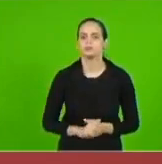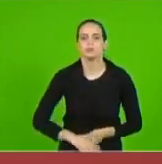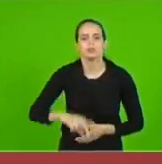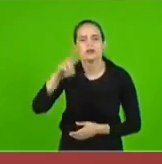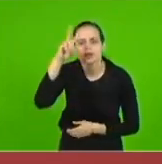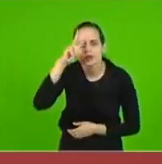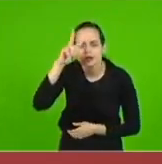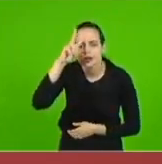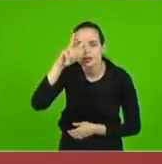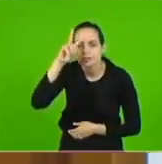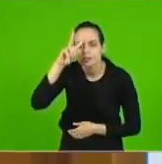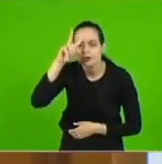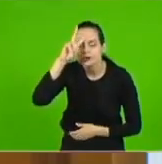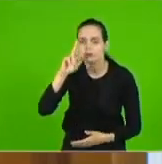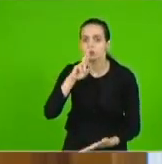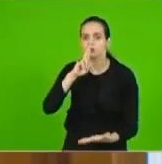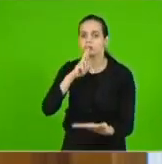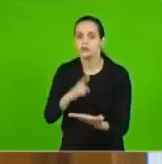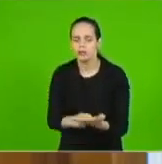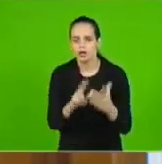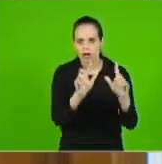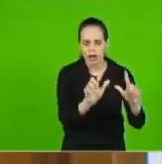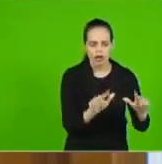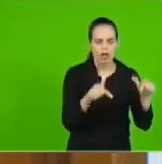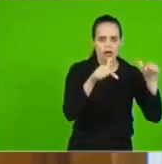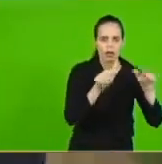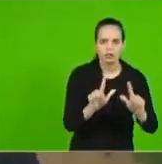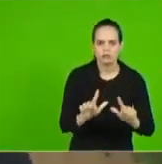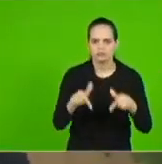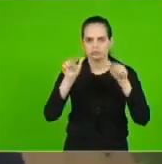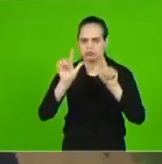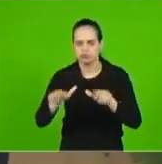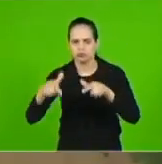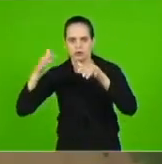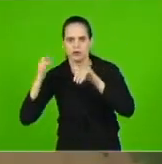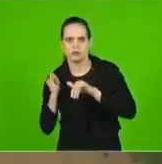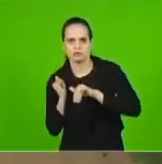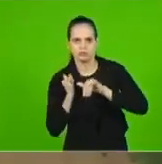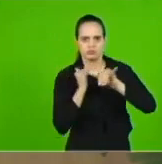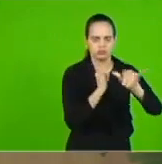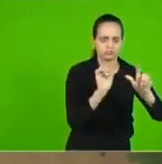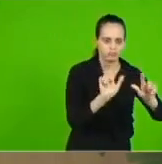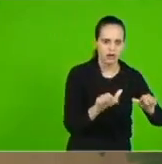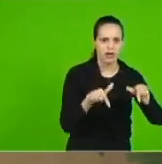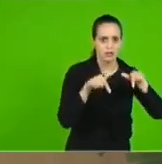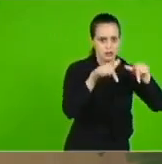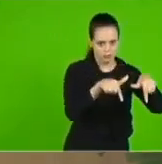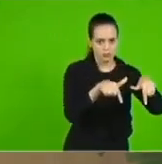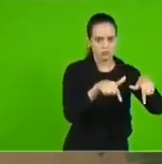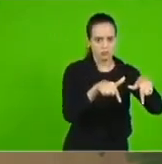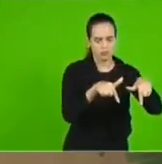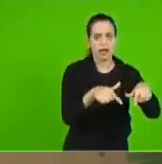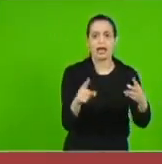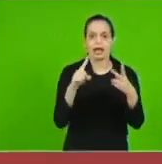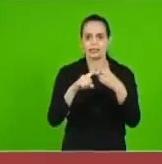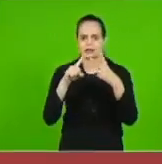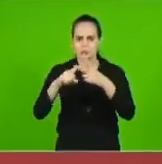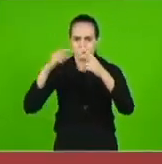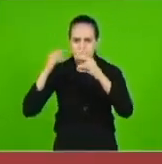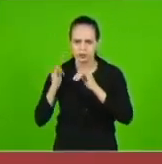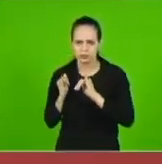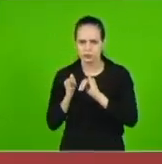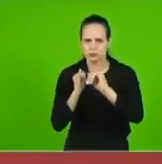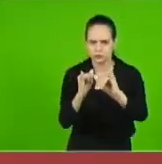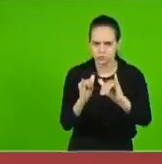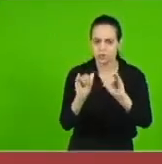Reminding that the effects of the trumpets, they're cumulative. So then you play the first trumpet, and they have an effect. Then you